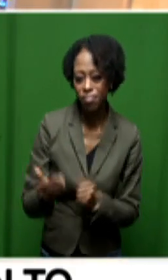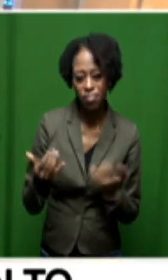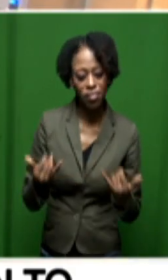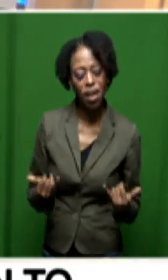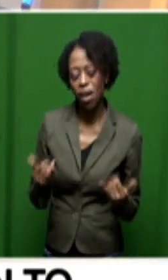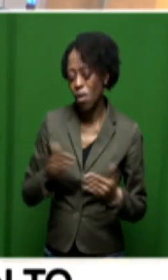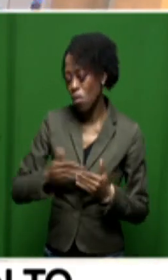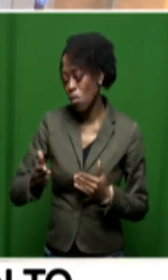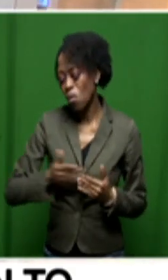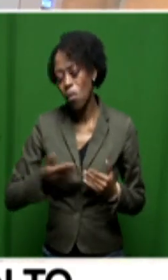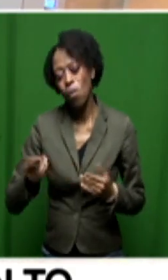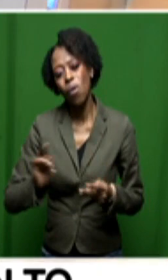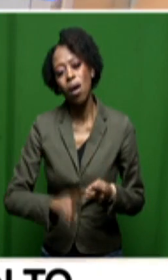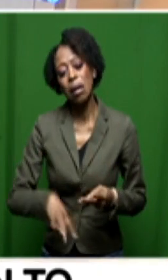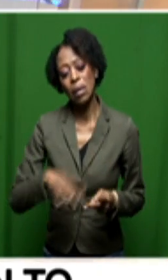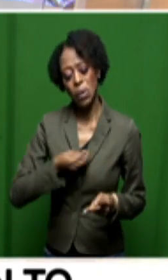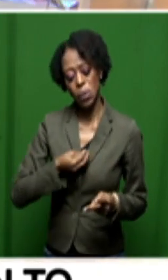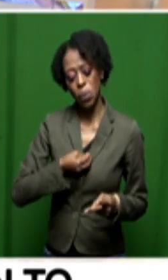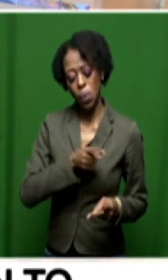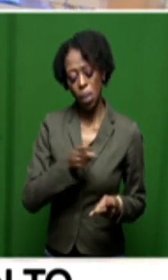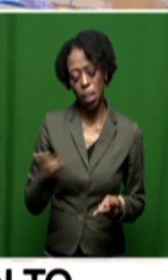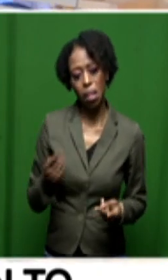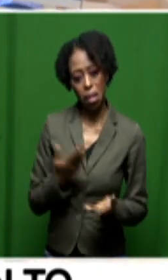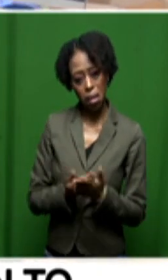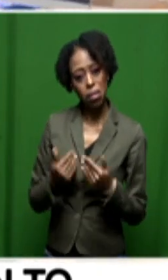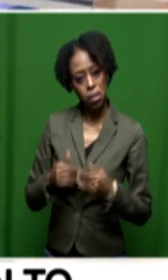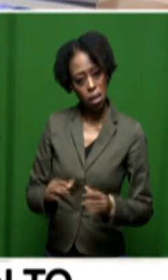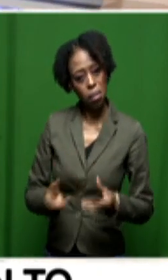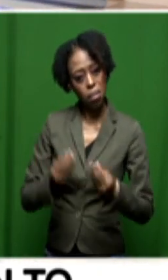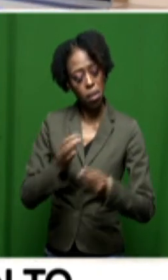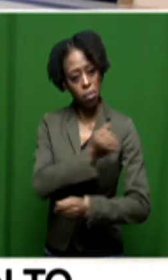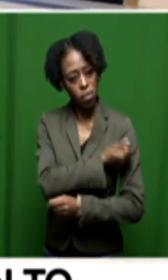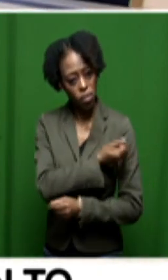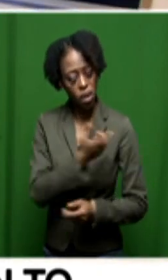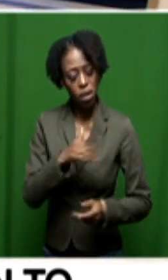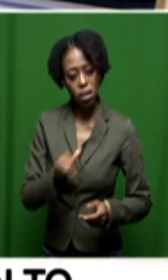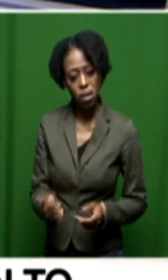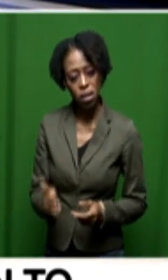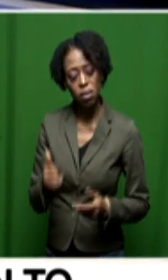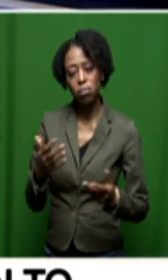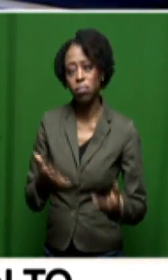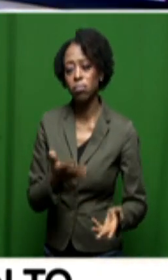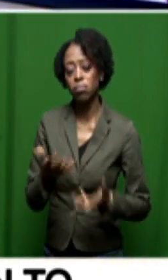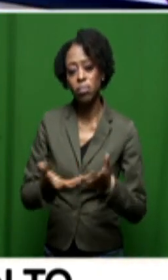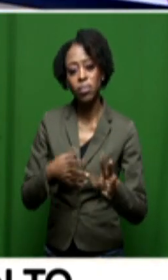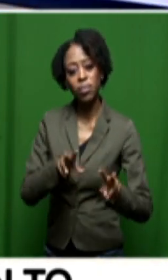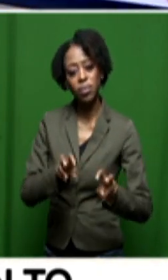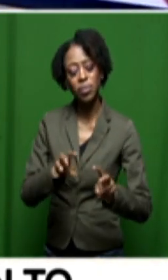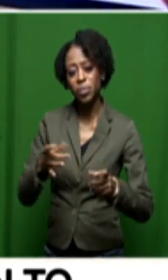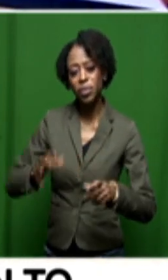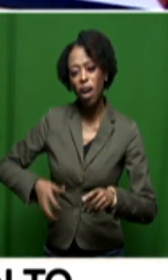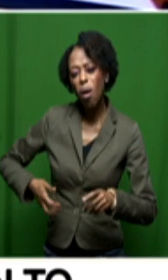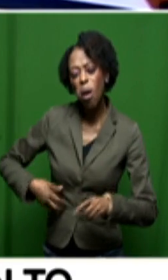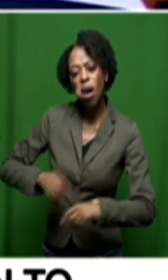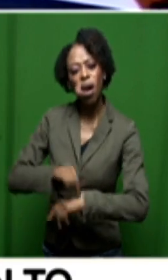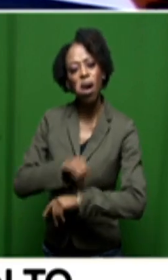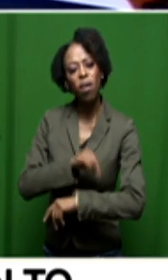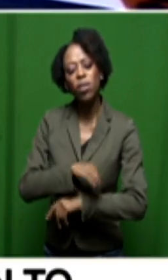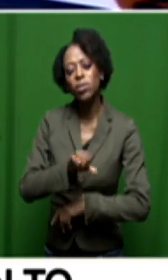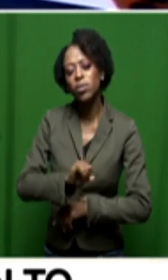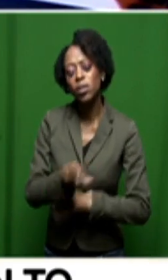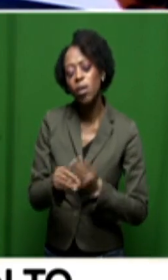we in allowing the younger population to start receiving the vaccine, and also in terms of monkeypox for South African